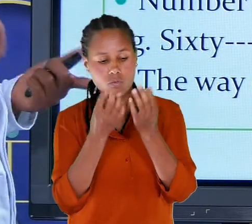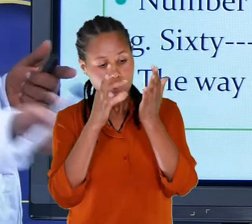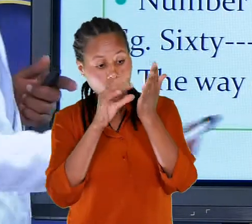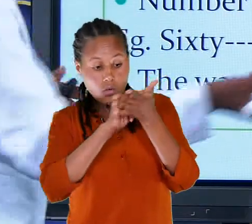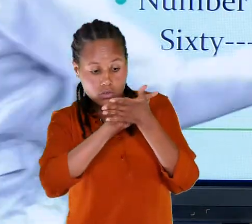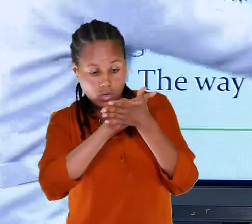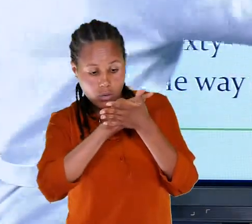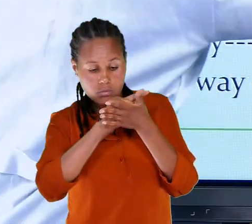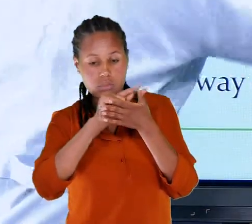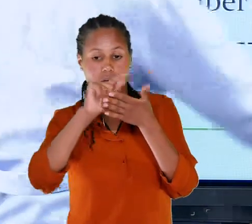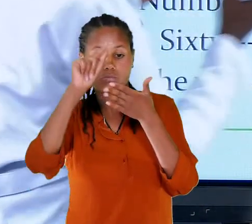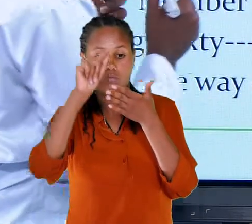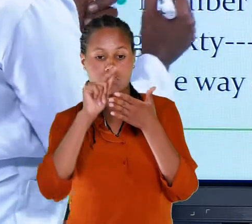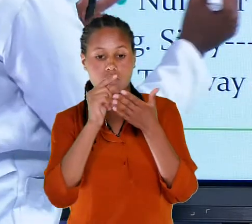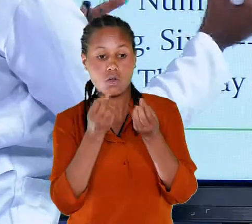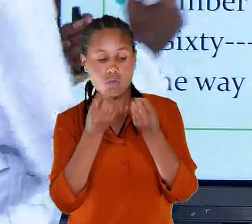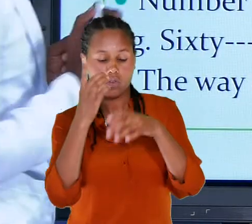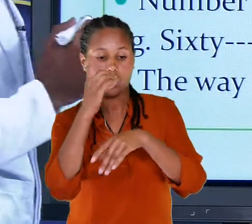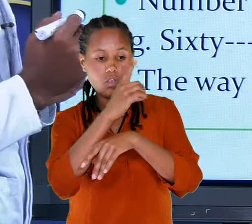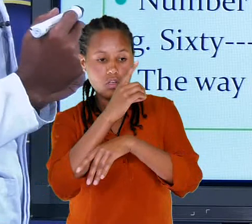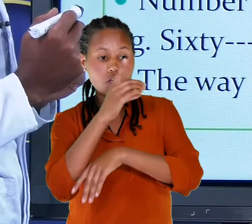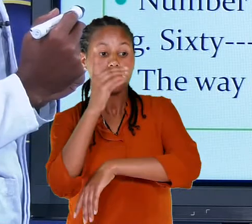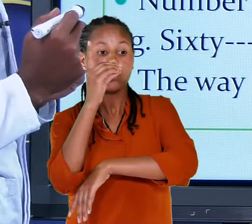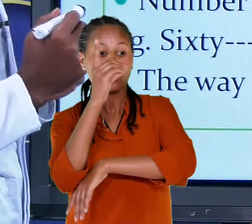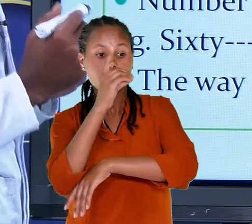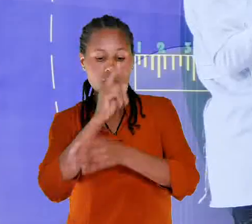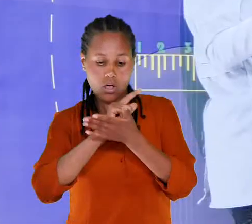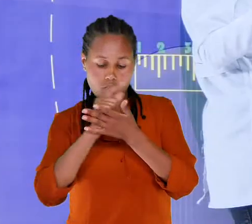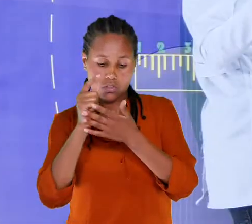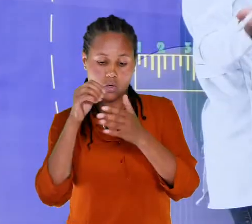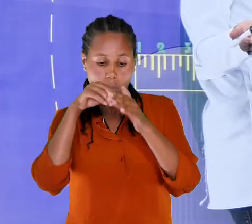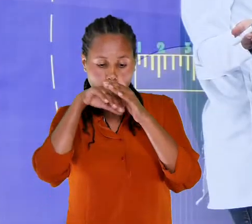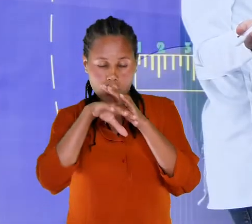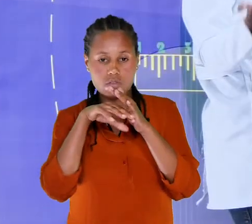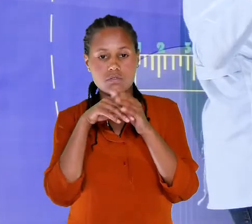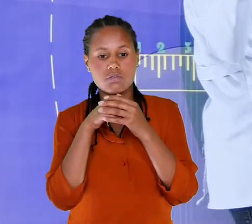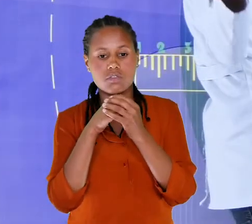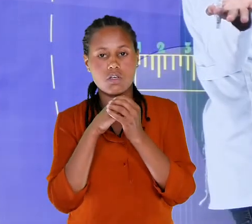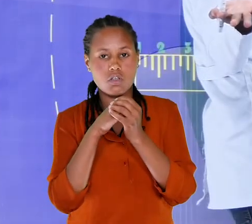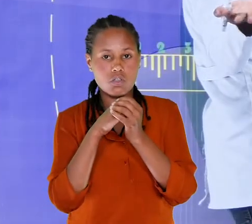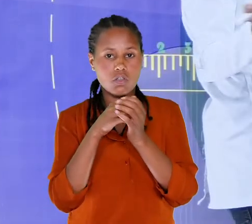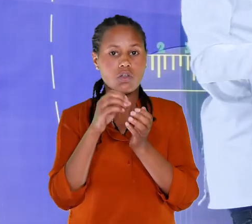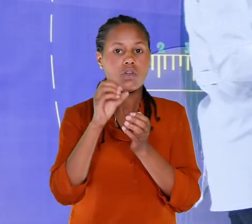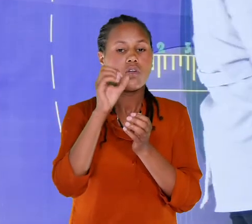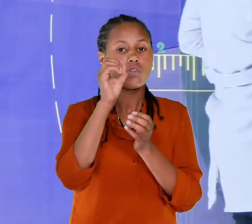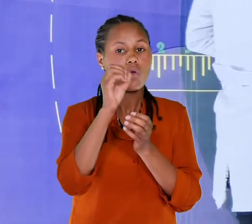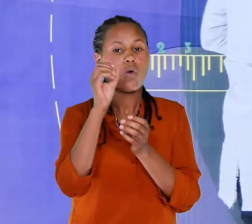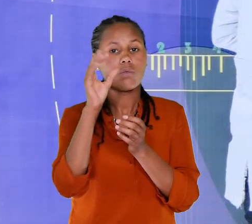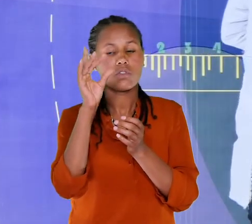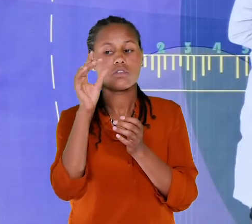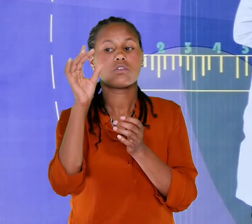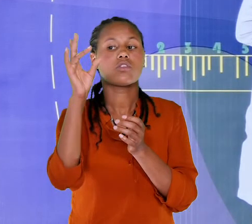hours in a day. Days in a week. We can count days in a week. There are 7 days. We can